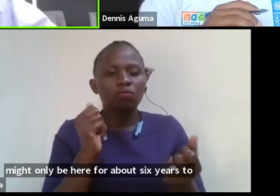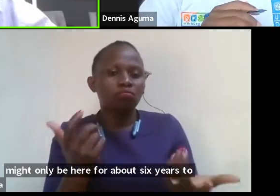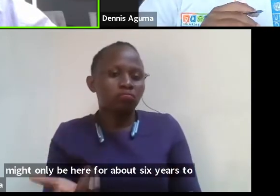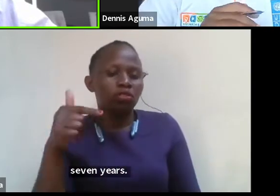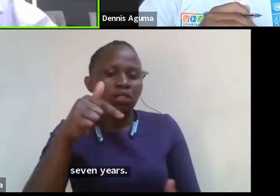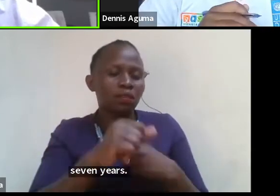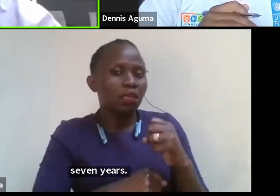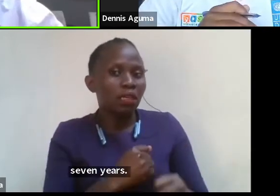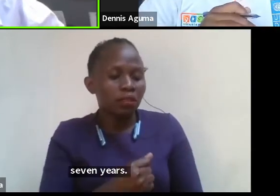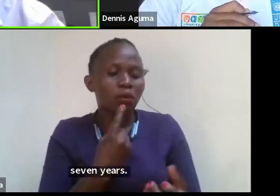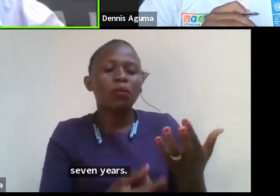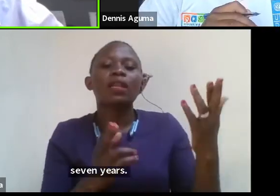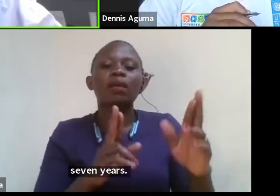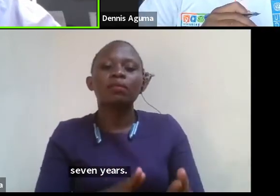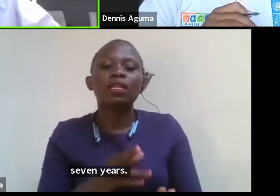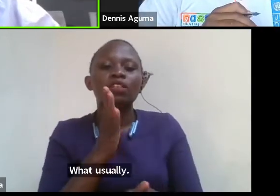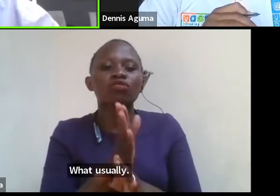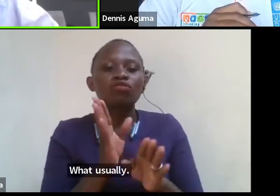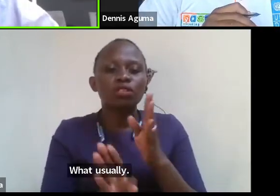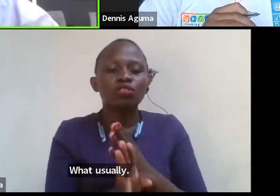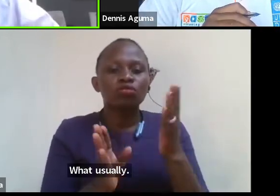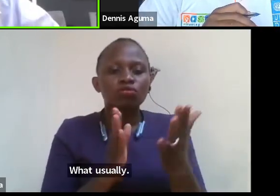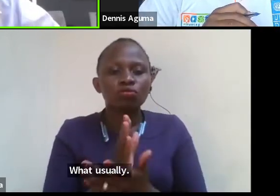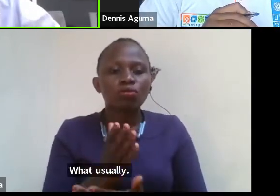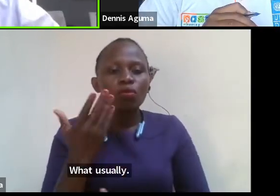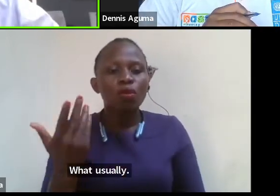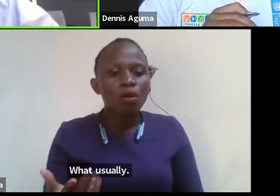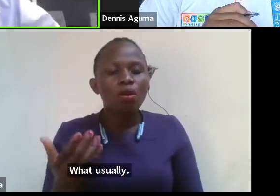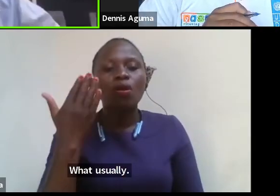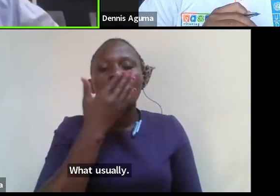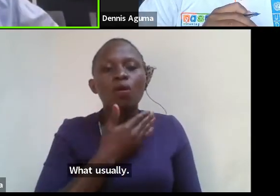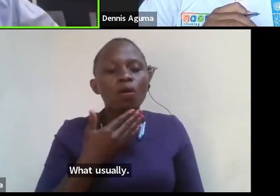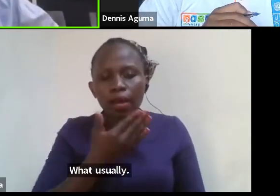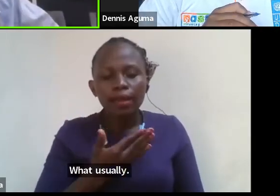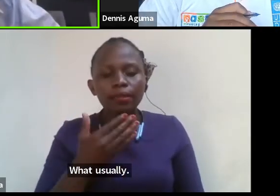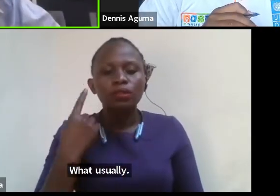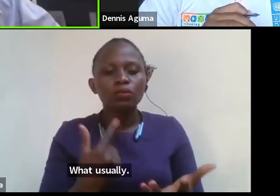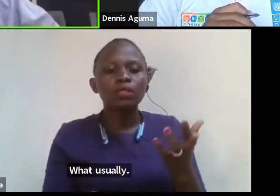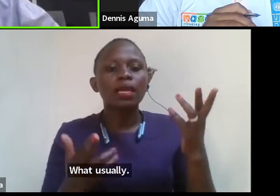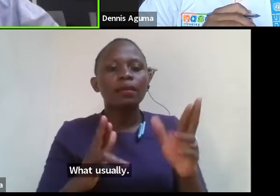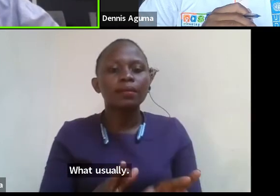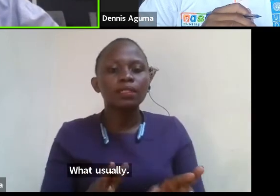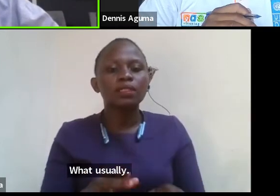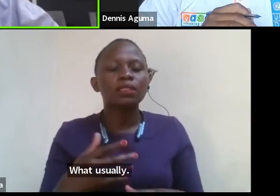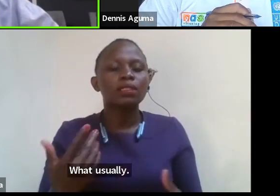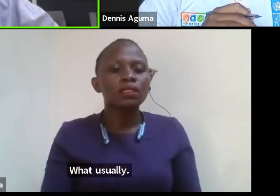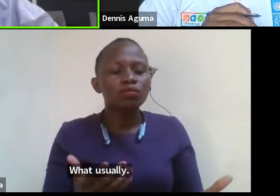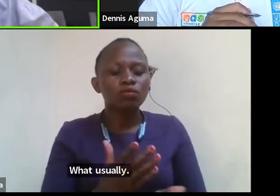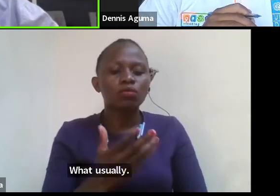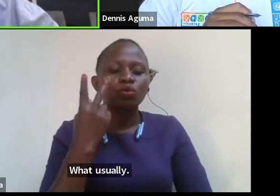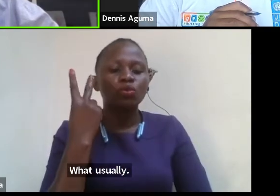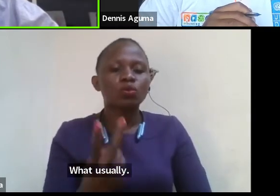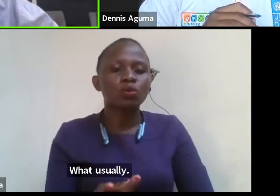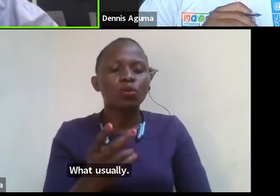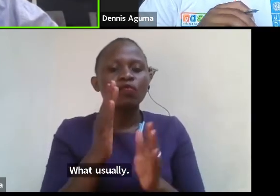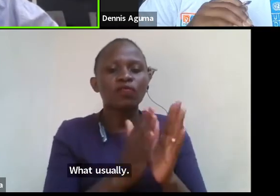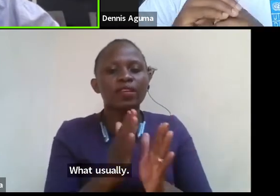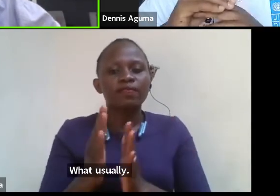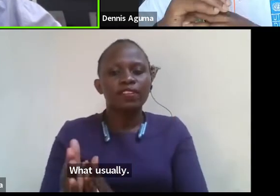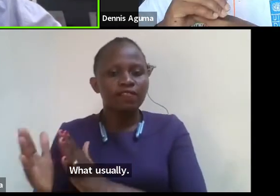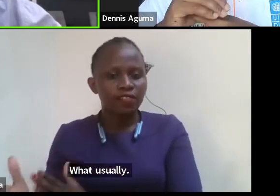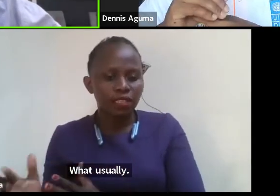after construction phase, when you have the first oil, you go into what we call a plateau phase. A plateau phase